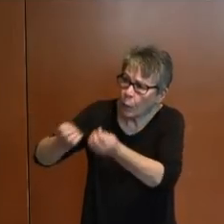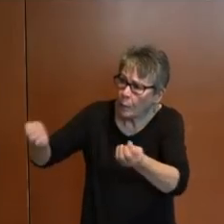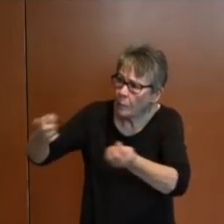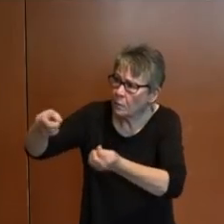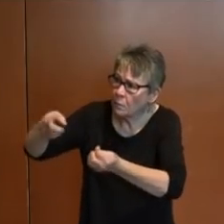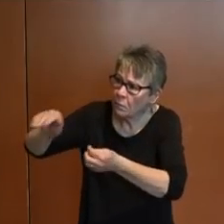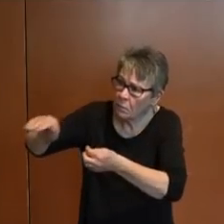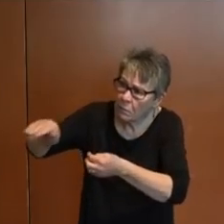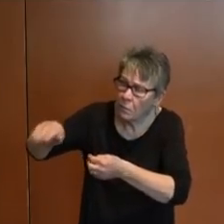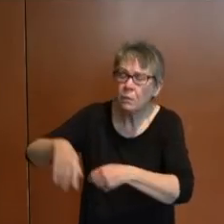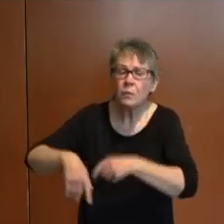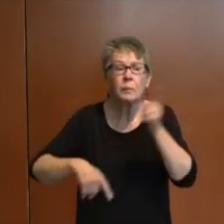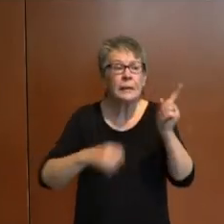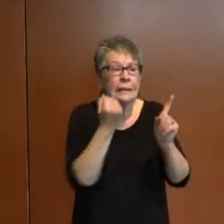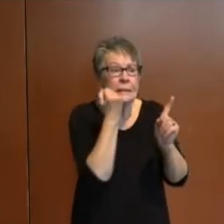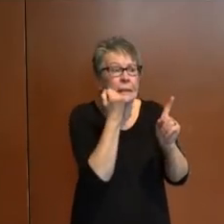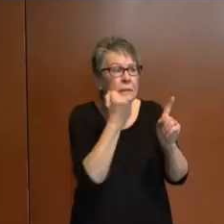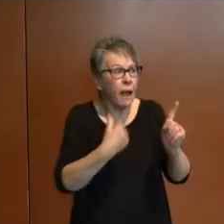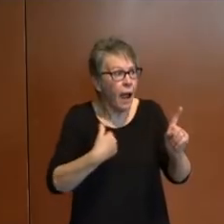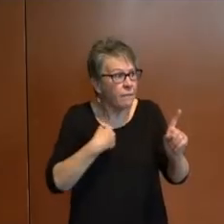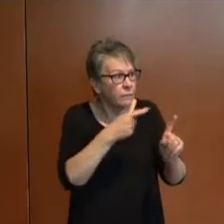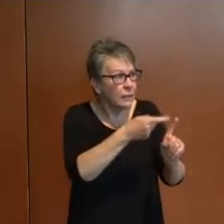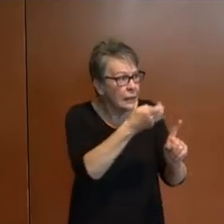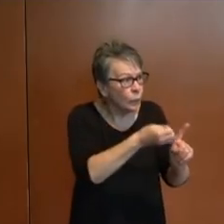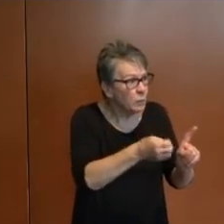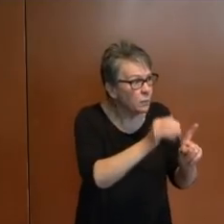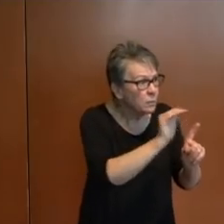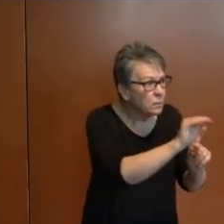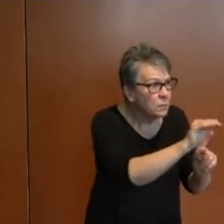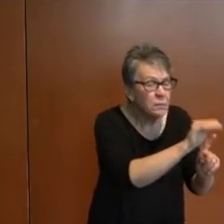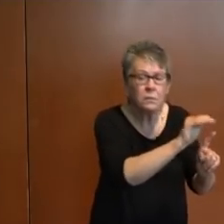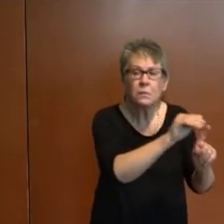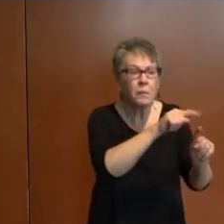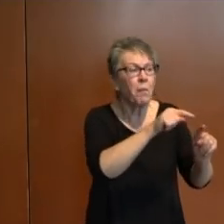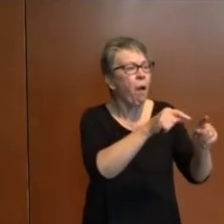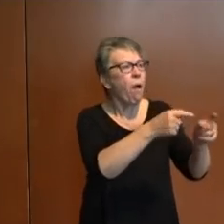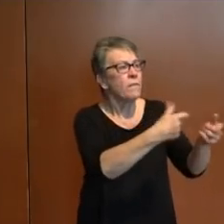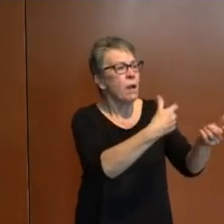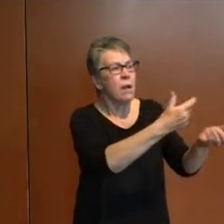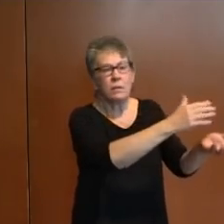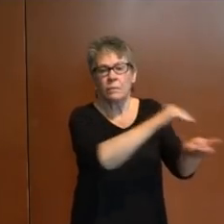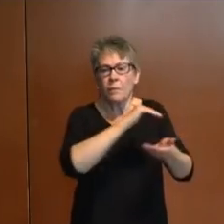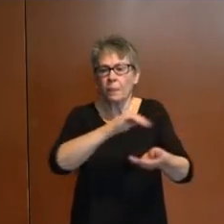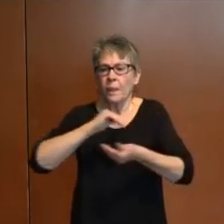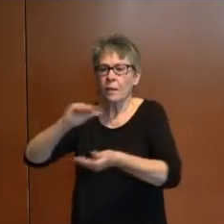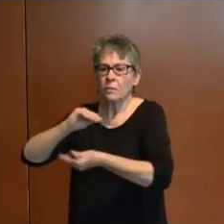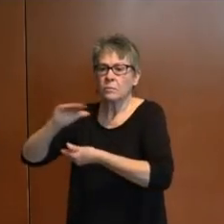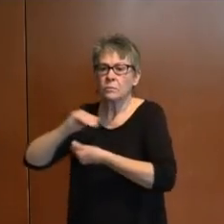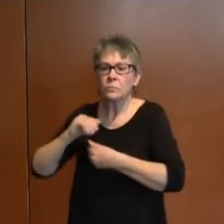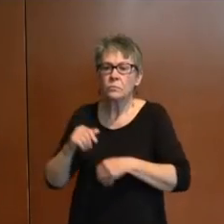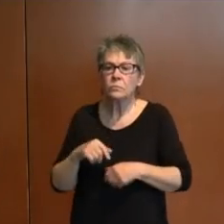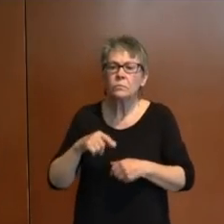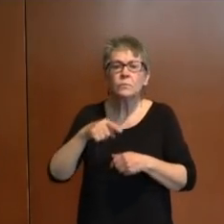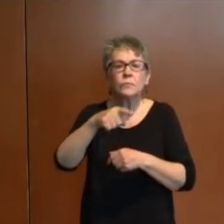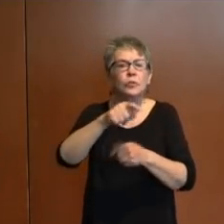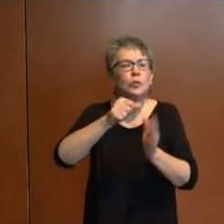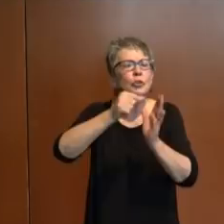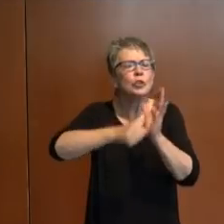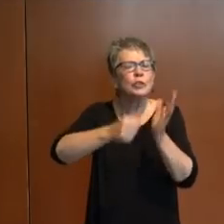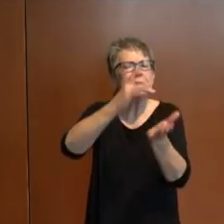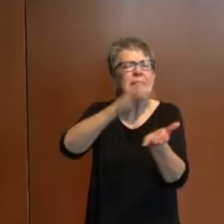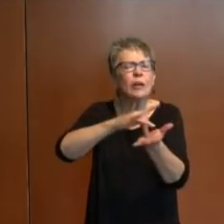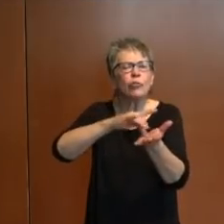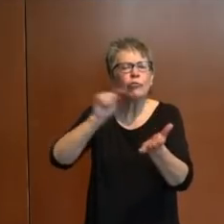medical outpatient facilities that would be doing elective surgeries, which effective tomorrow night we're disbanding until further